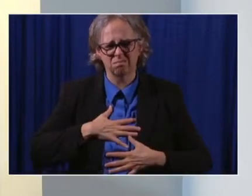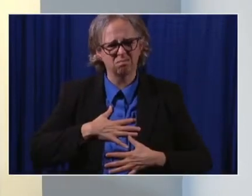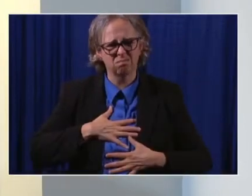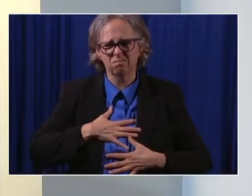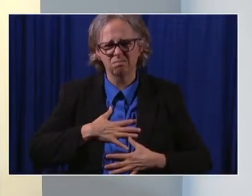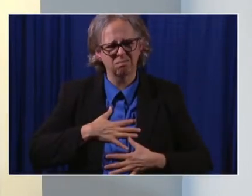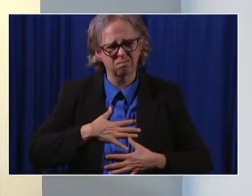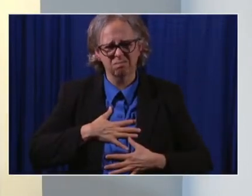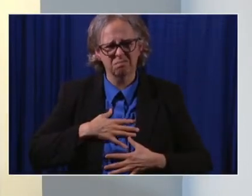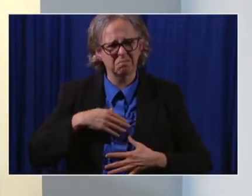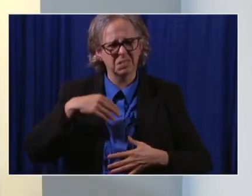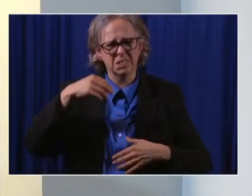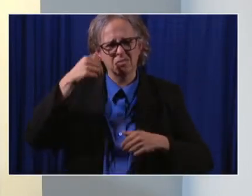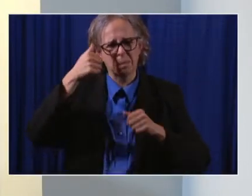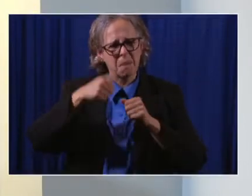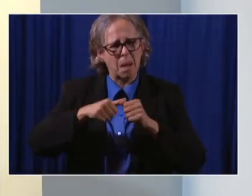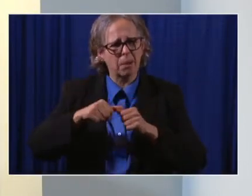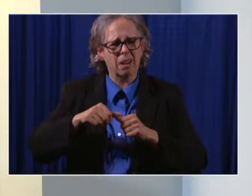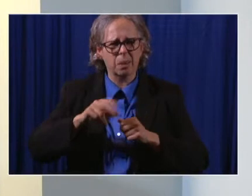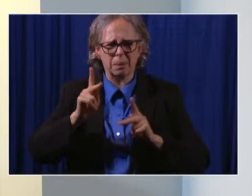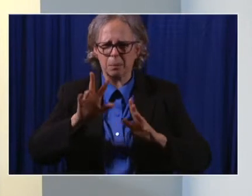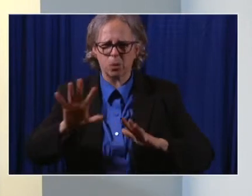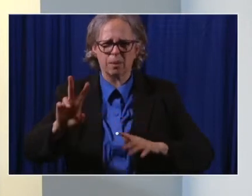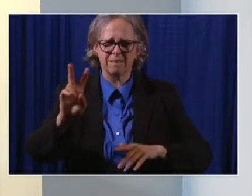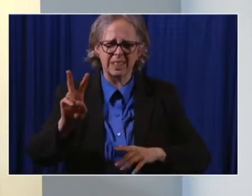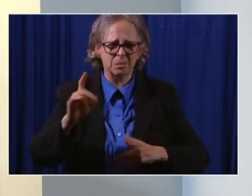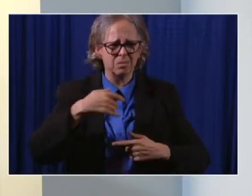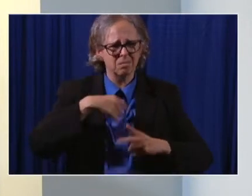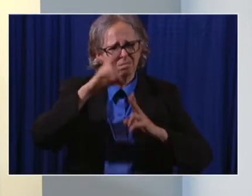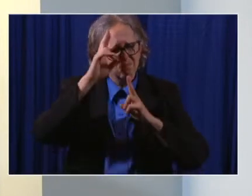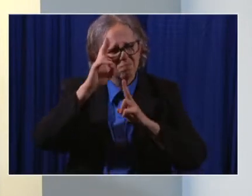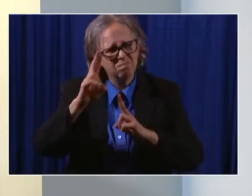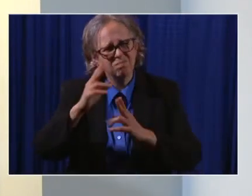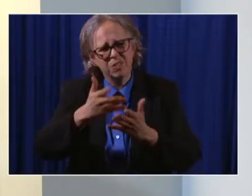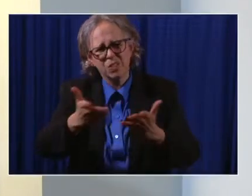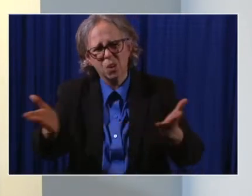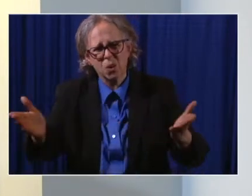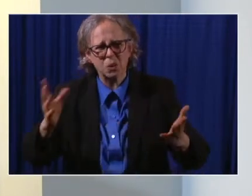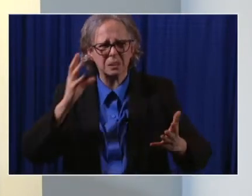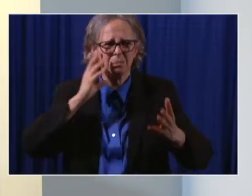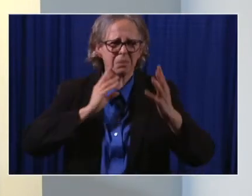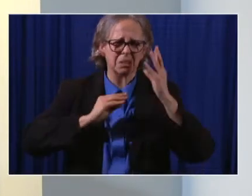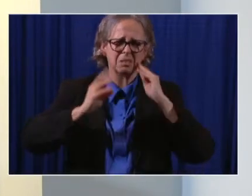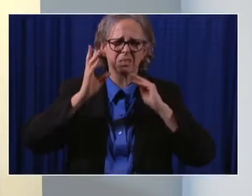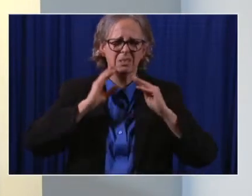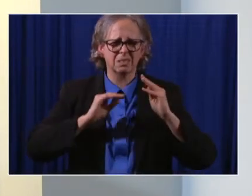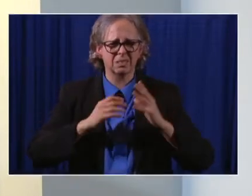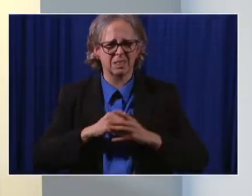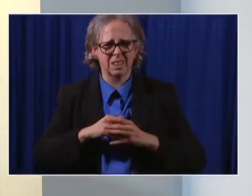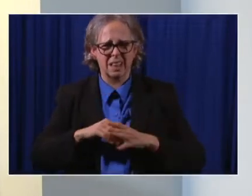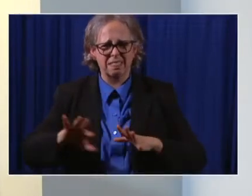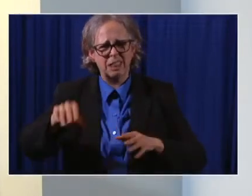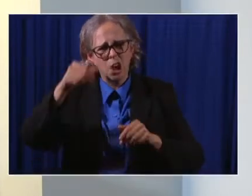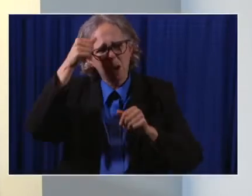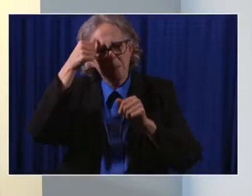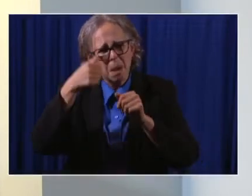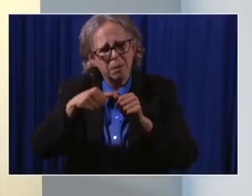our memories. But we also want to use their memory as motivation to get some things